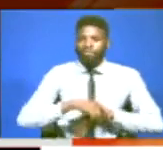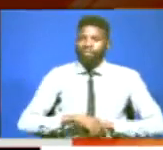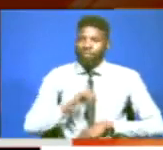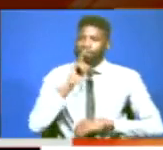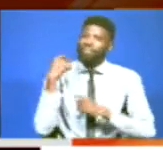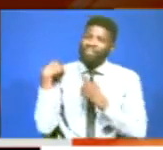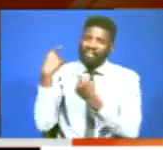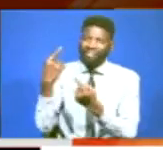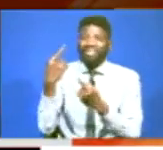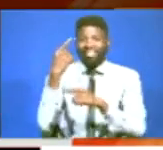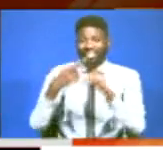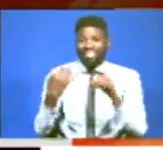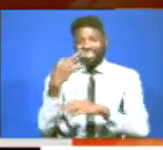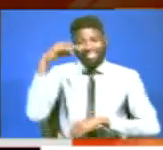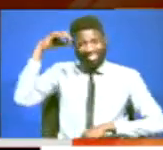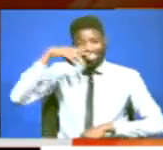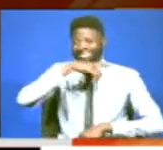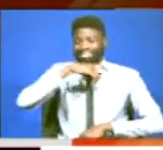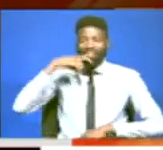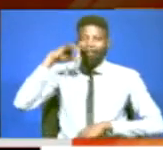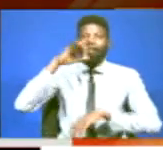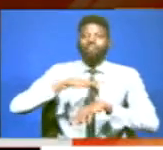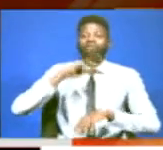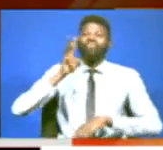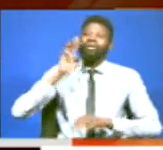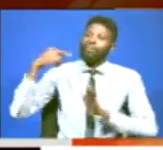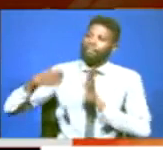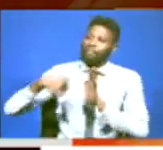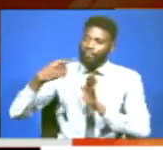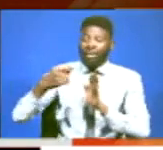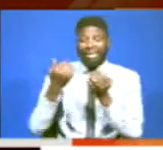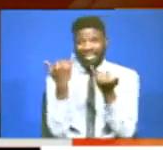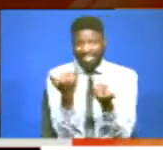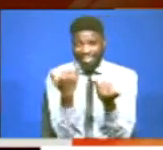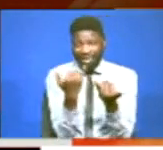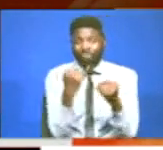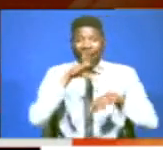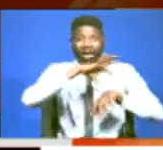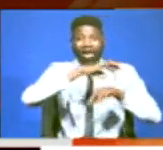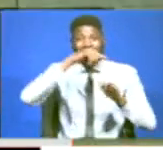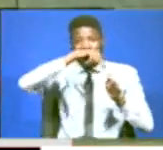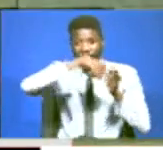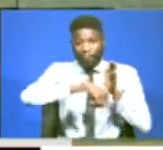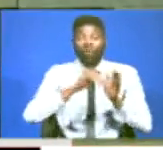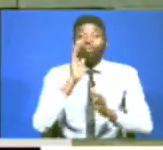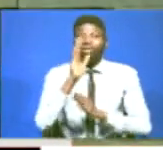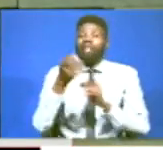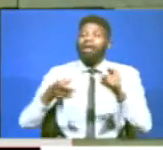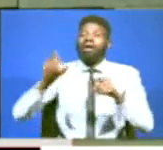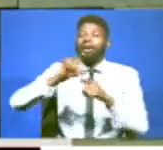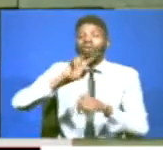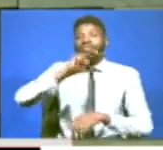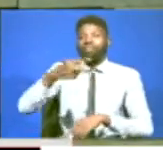source will be key in achievement of the goal in which geothermal will push 2,000 megawatts. Kenya has